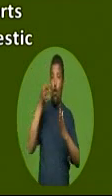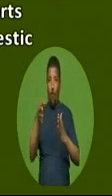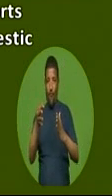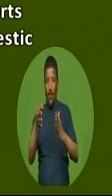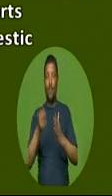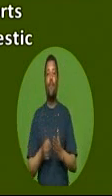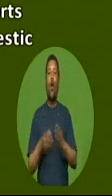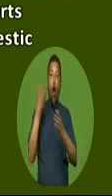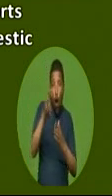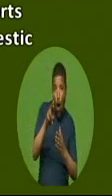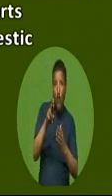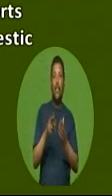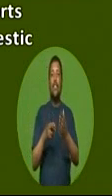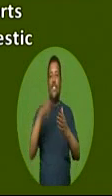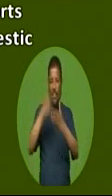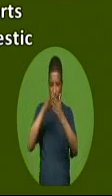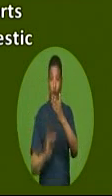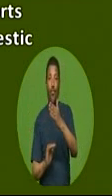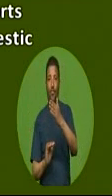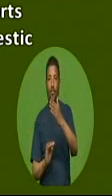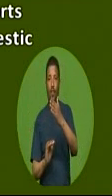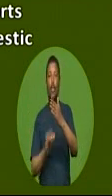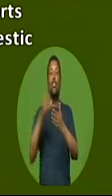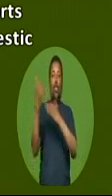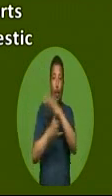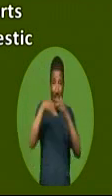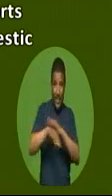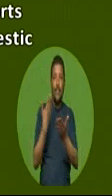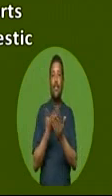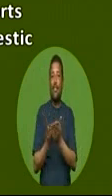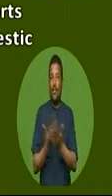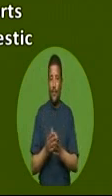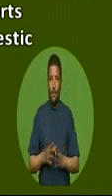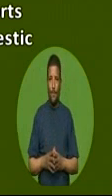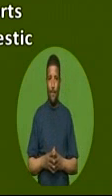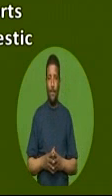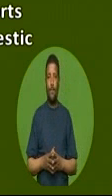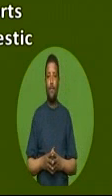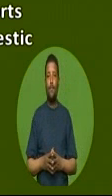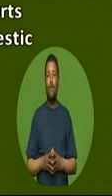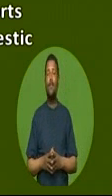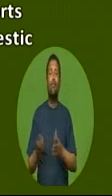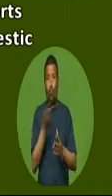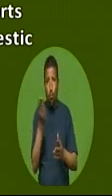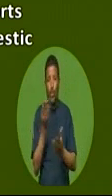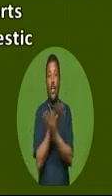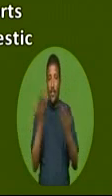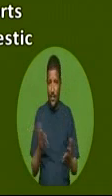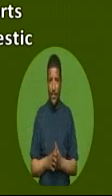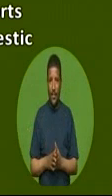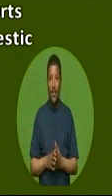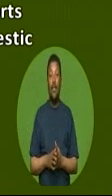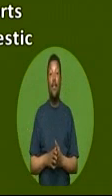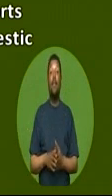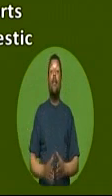of or devaluate the domestic currency. In both cases,